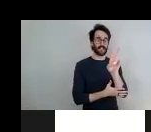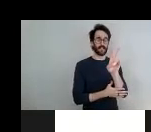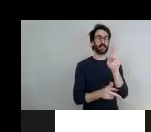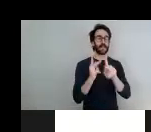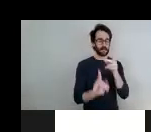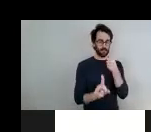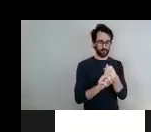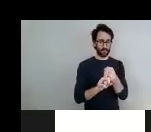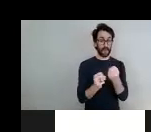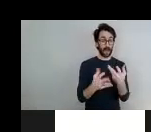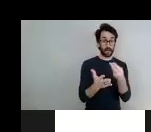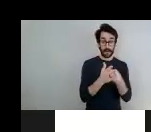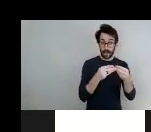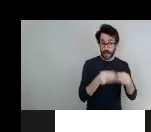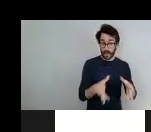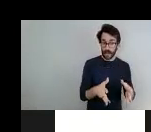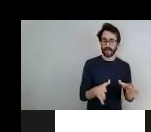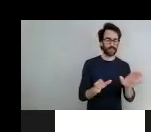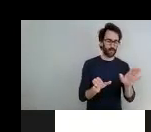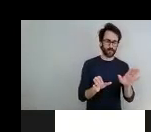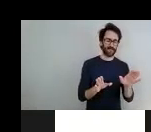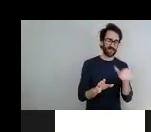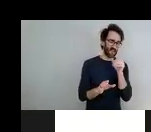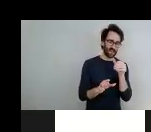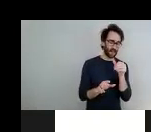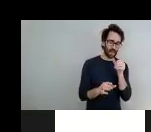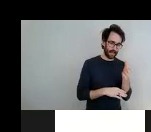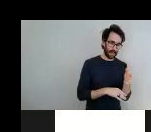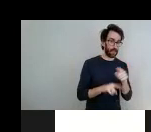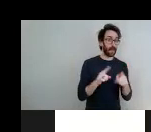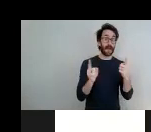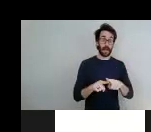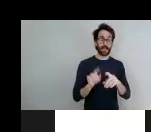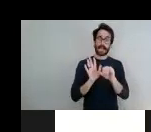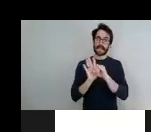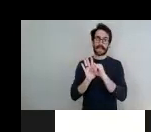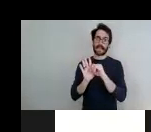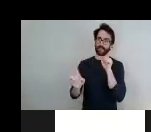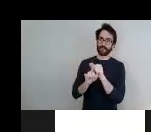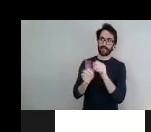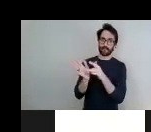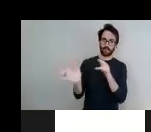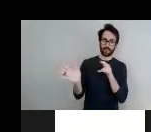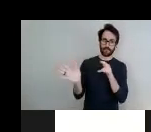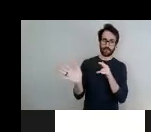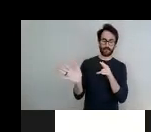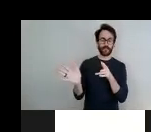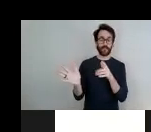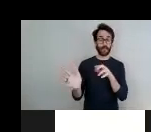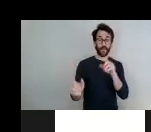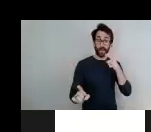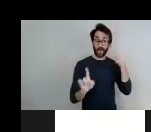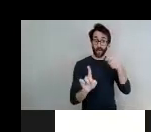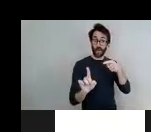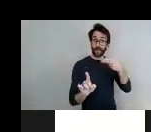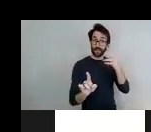but it normally does lead to identity fraud. So the main purpose of phishing is to gain access to